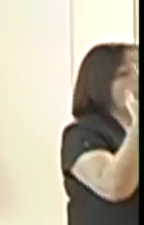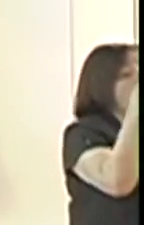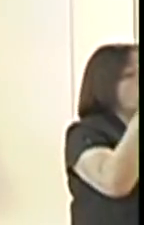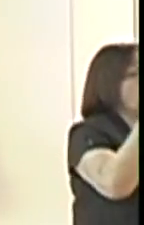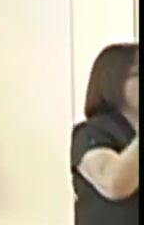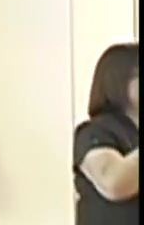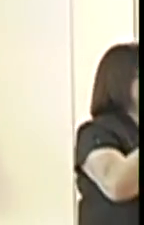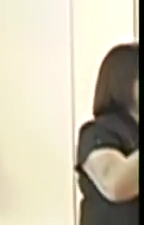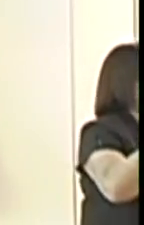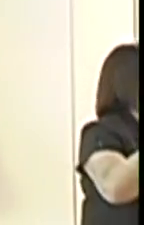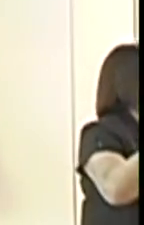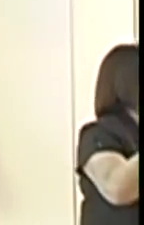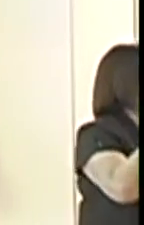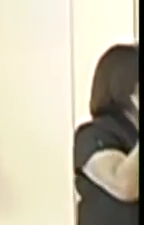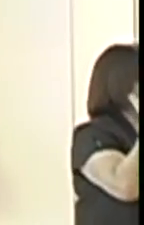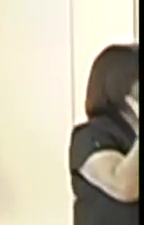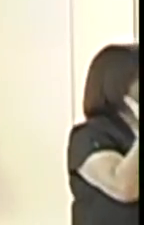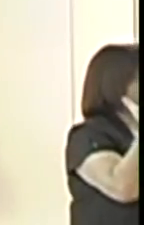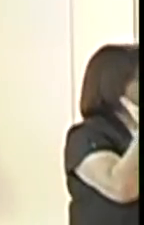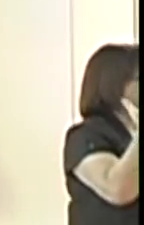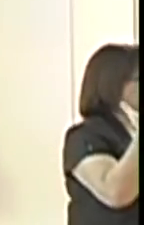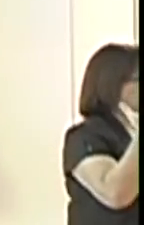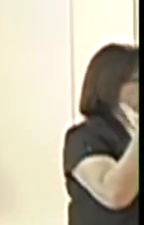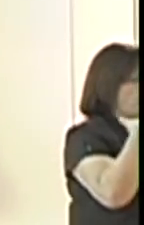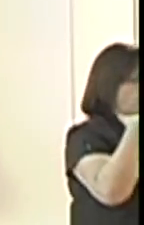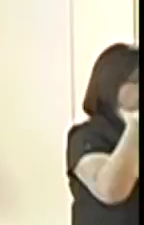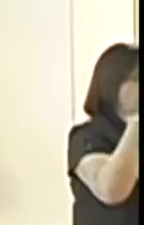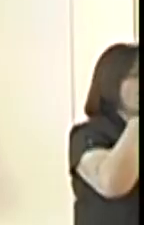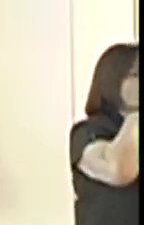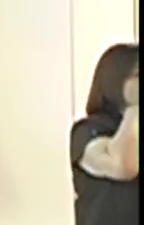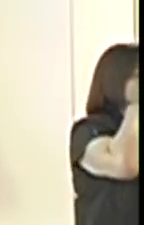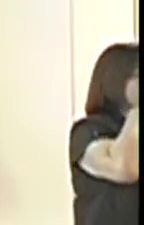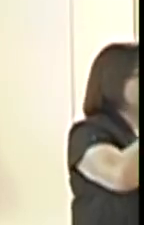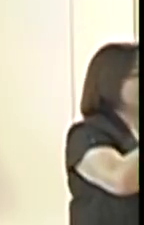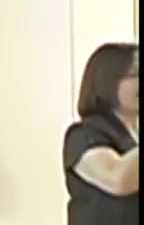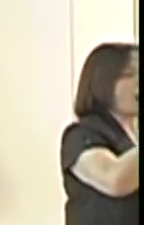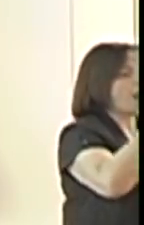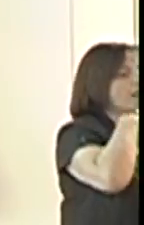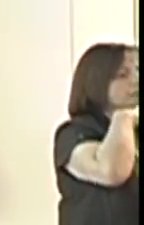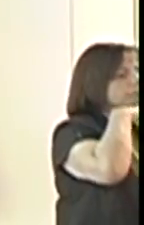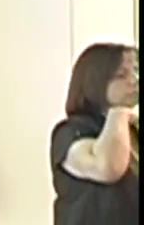for the sign dirty or pig.